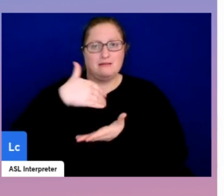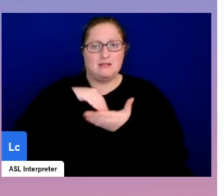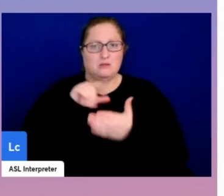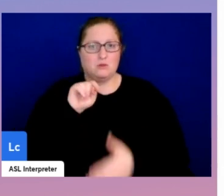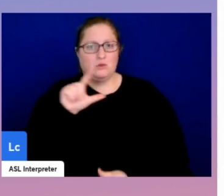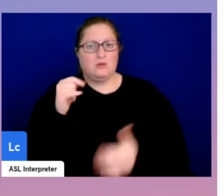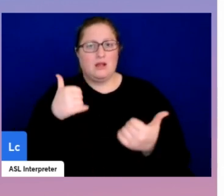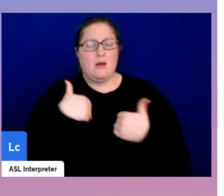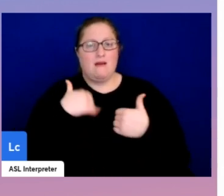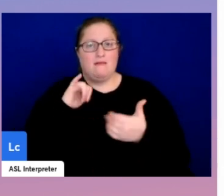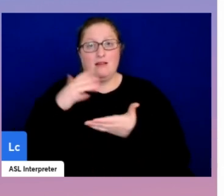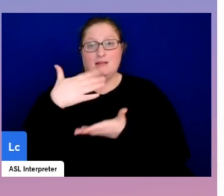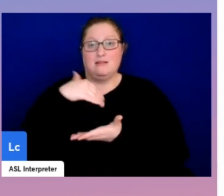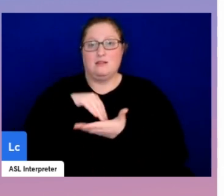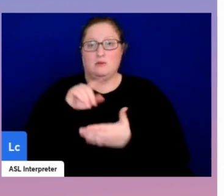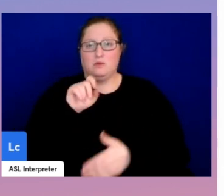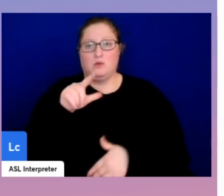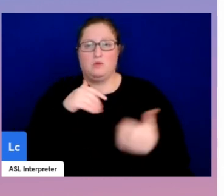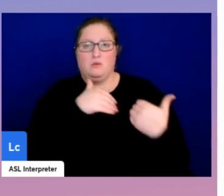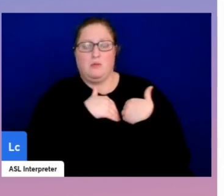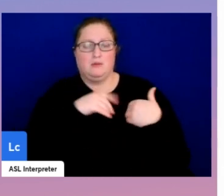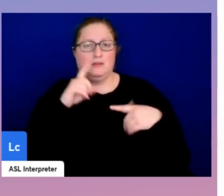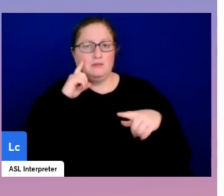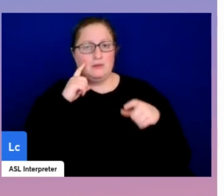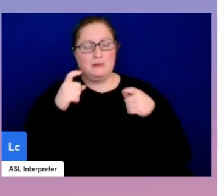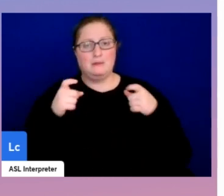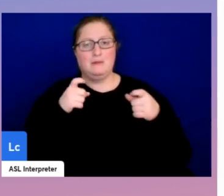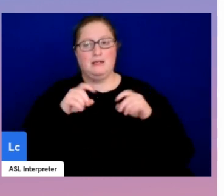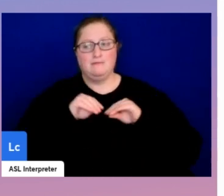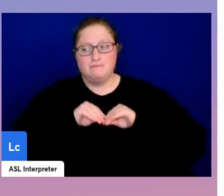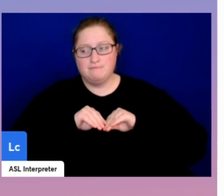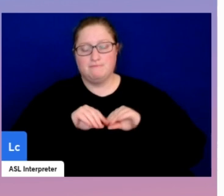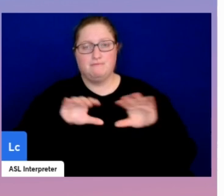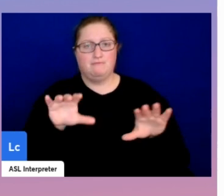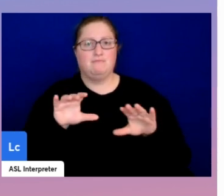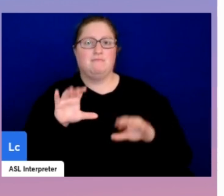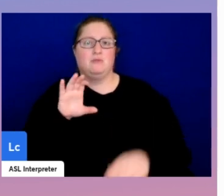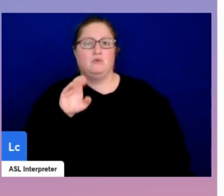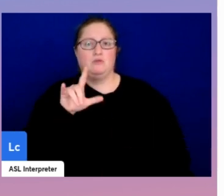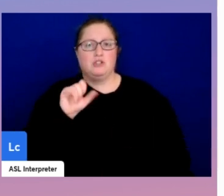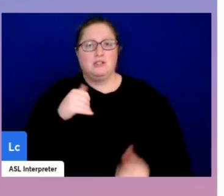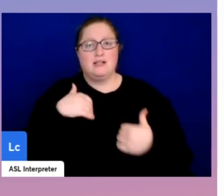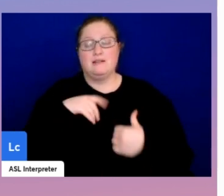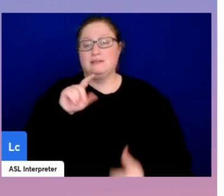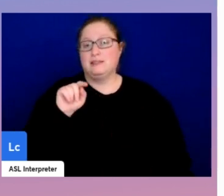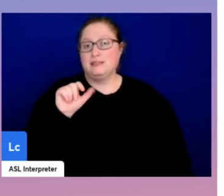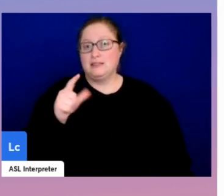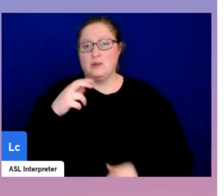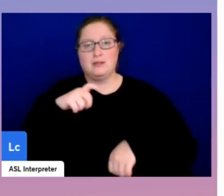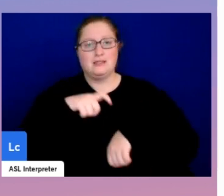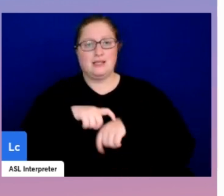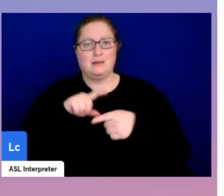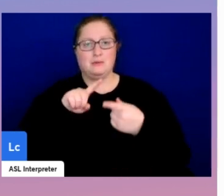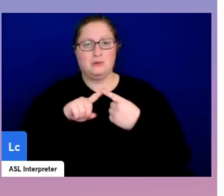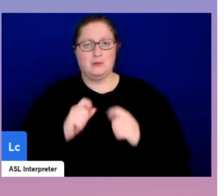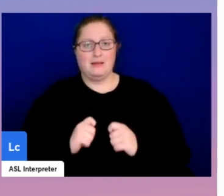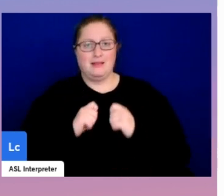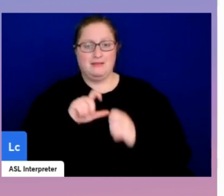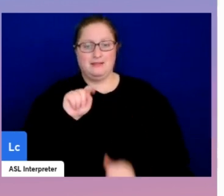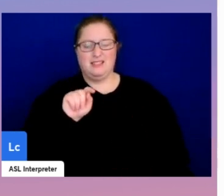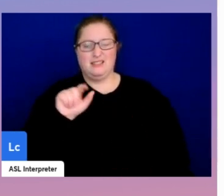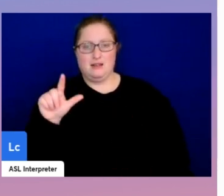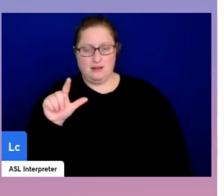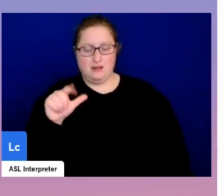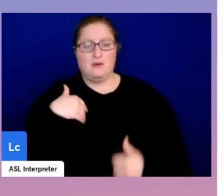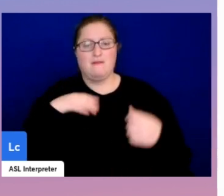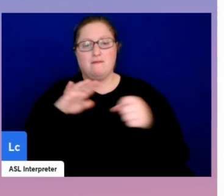that centralized tool responsible for maintaining and distributing credentials that have a TTL, or a time to live. Additionally, we have full